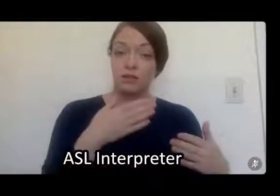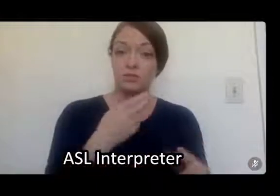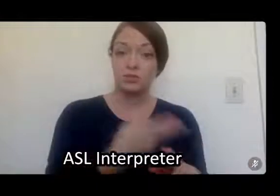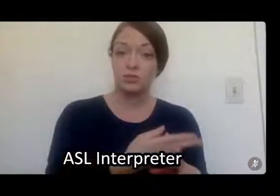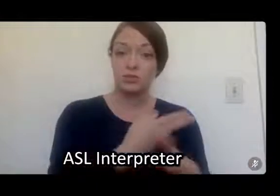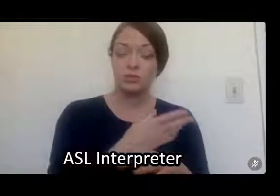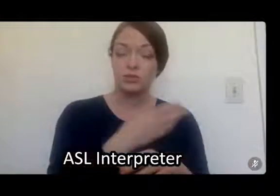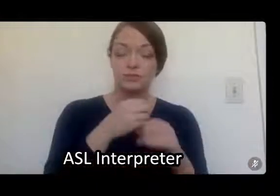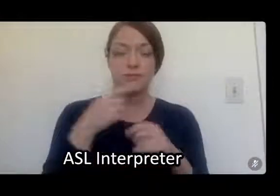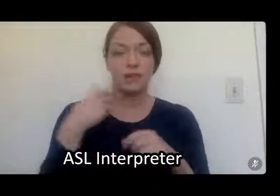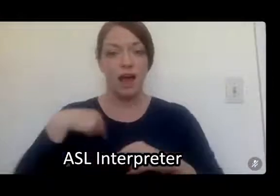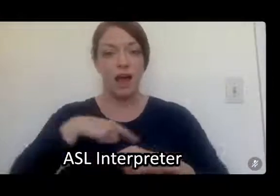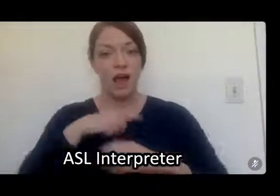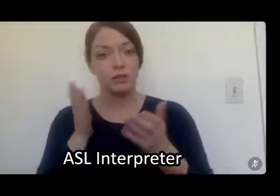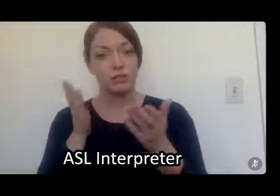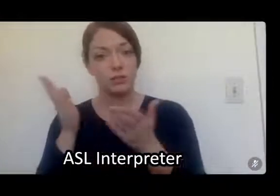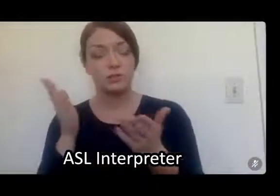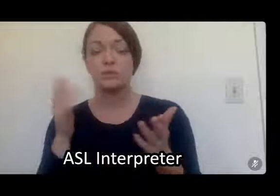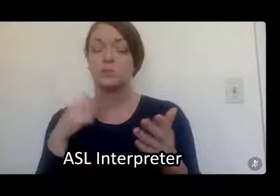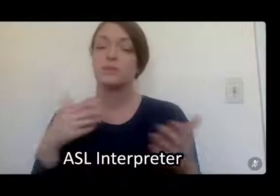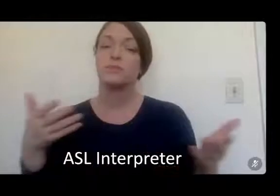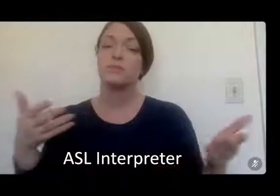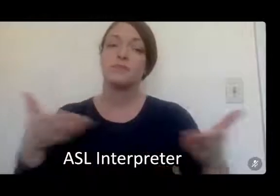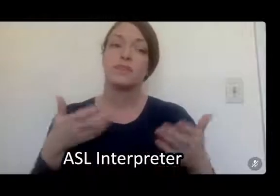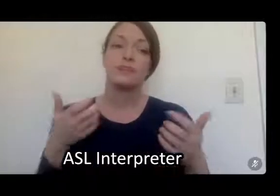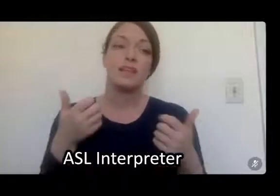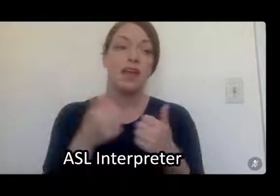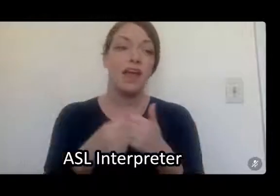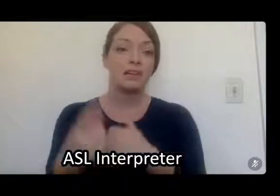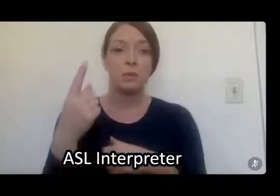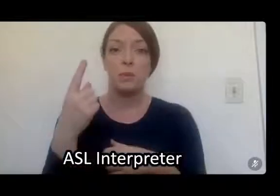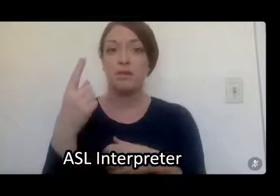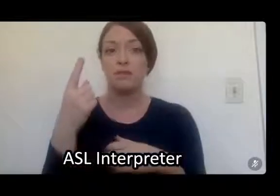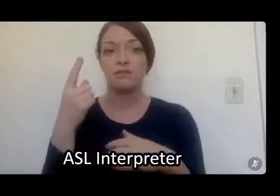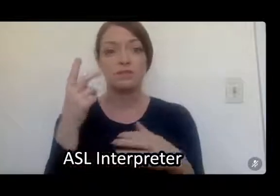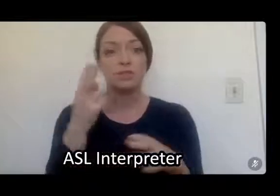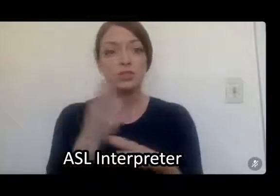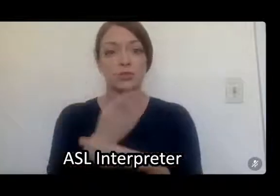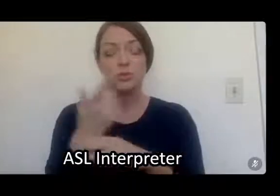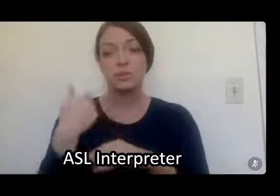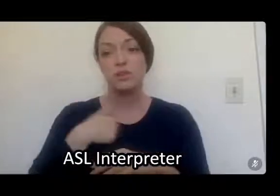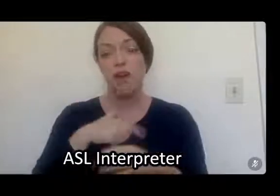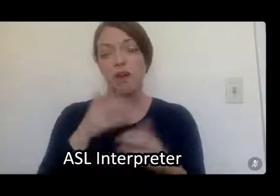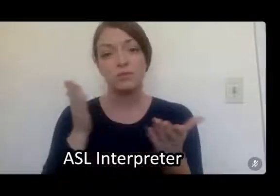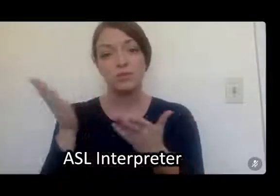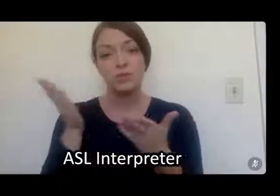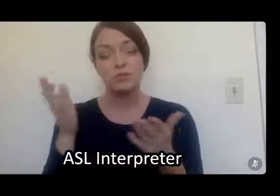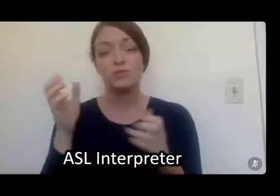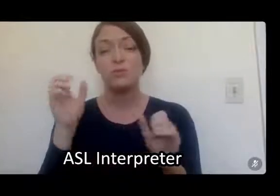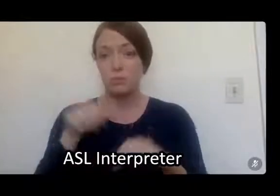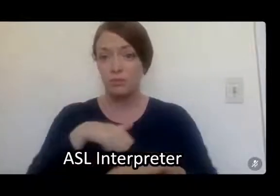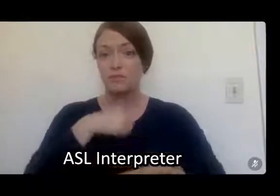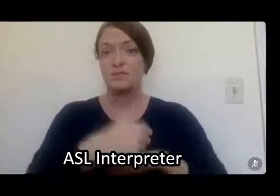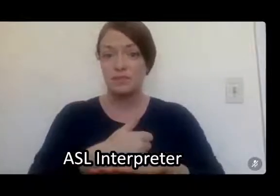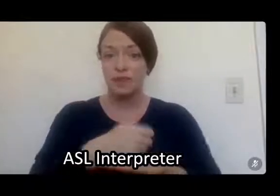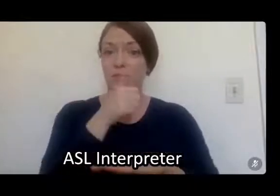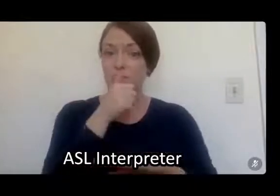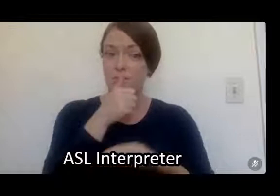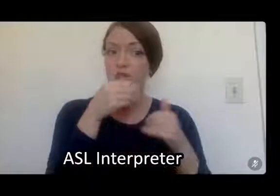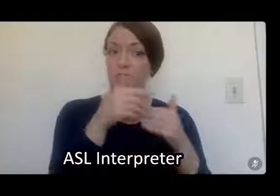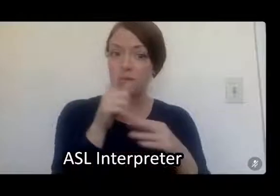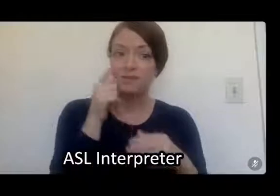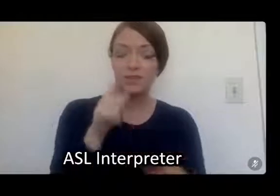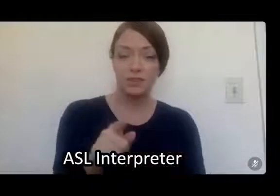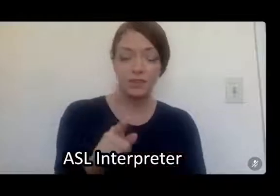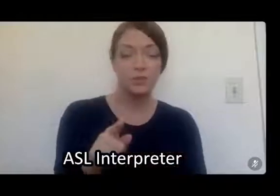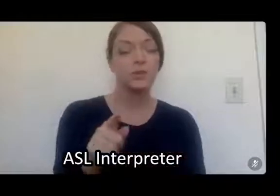We invite anyone to use our server. We can create you a private room, give you all the tools you need access to roll dice, to play